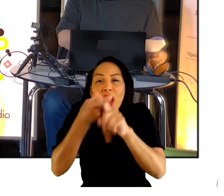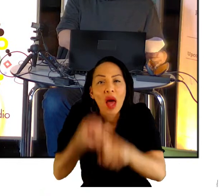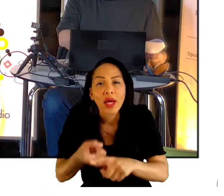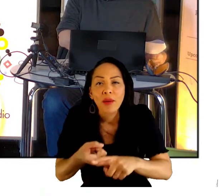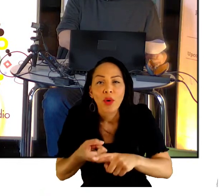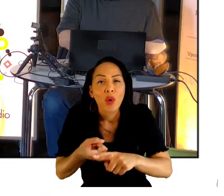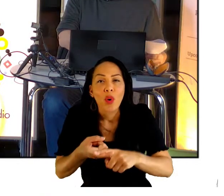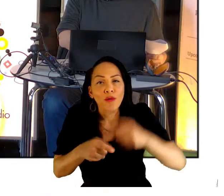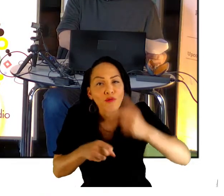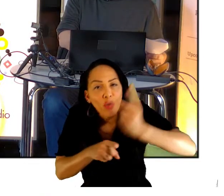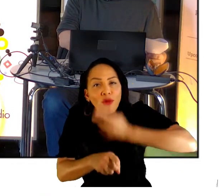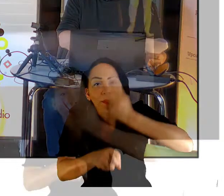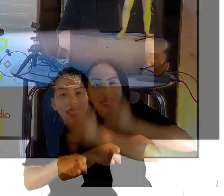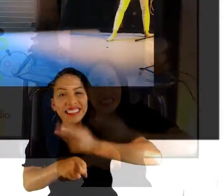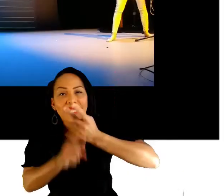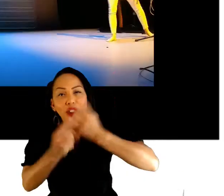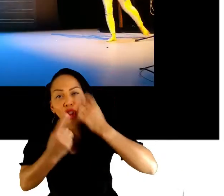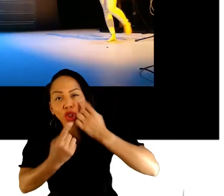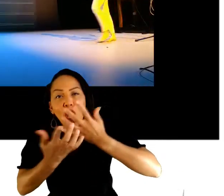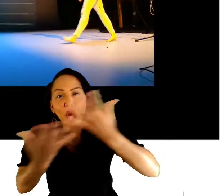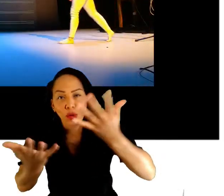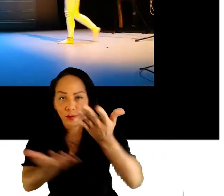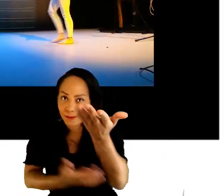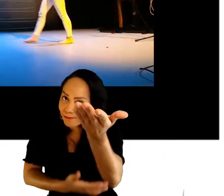We call this scene Forest of Lines.